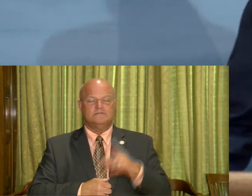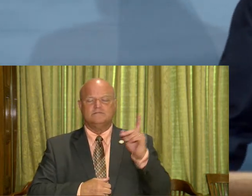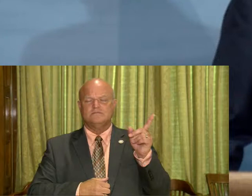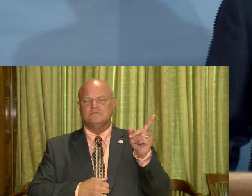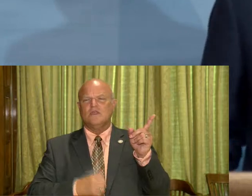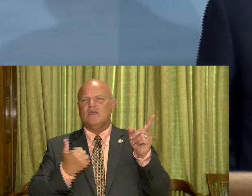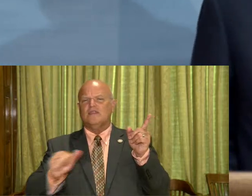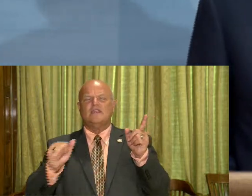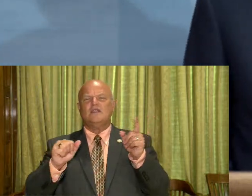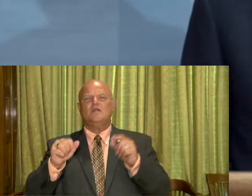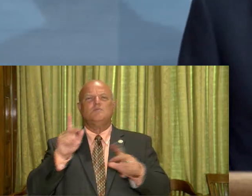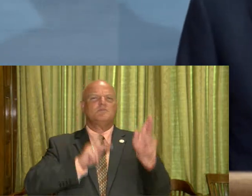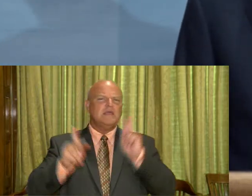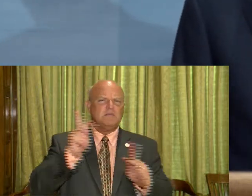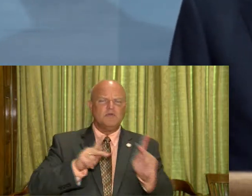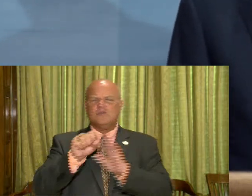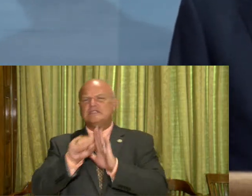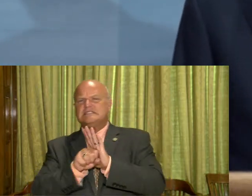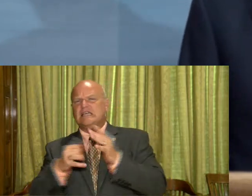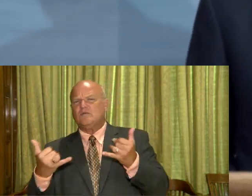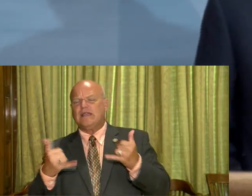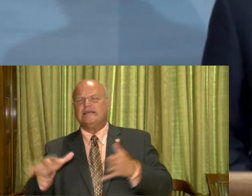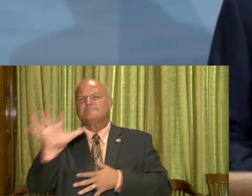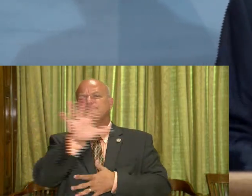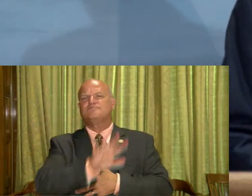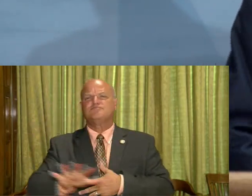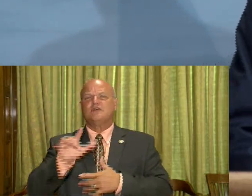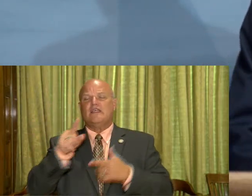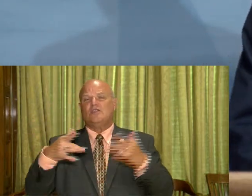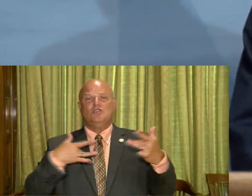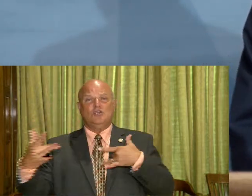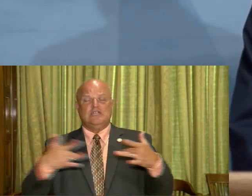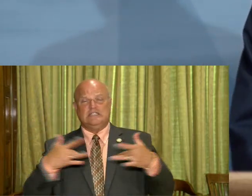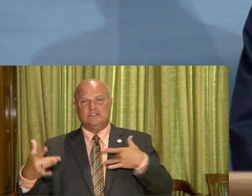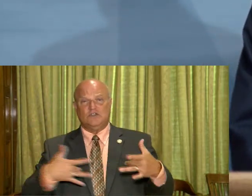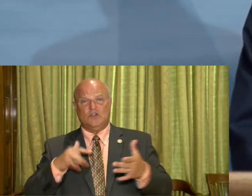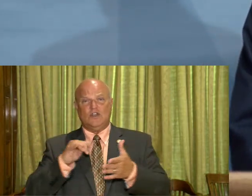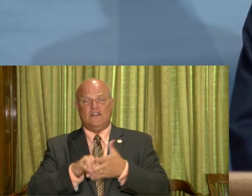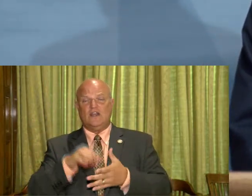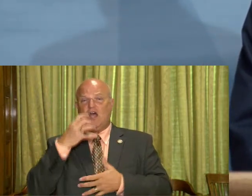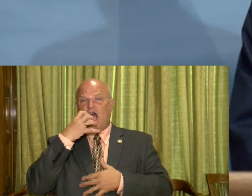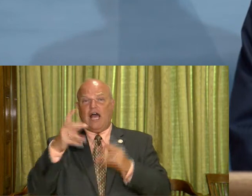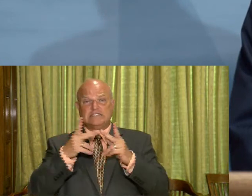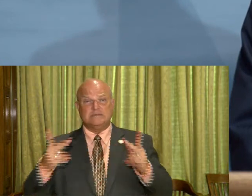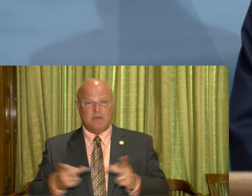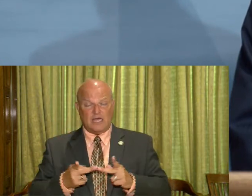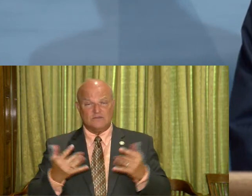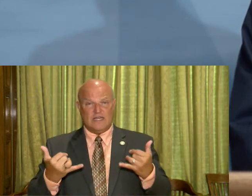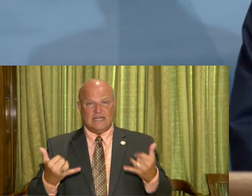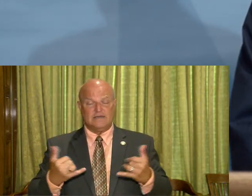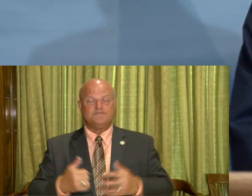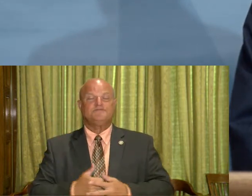or businesses in the state right now that you're concerned that are hotspots?